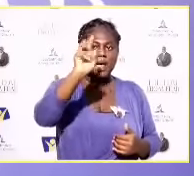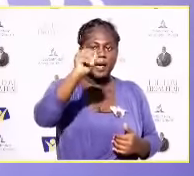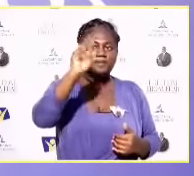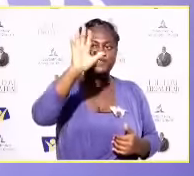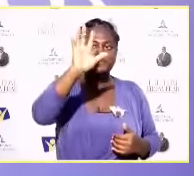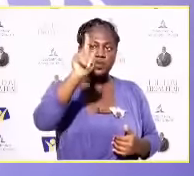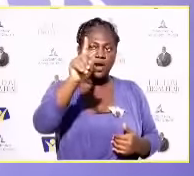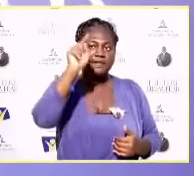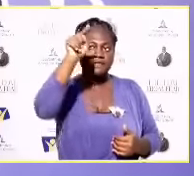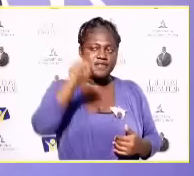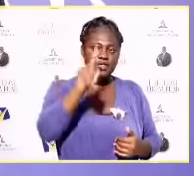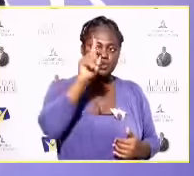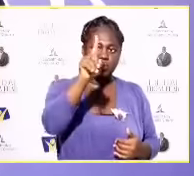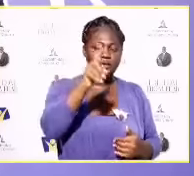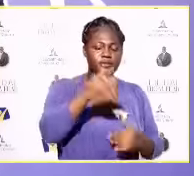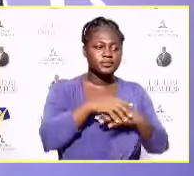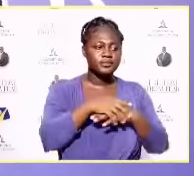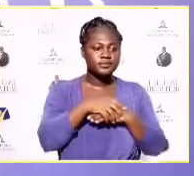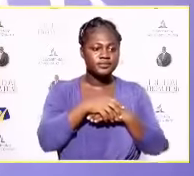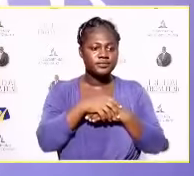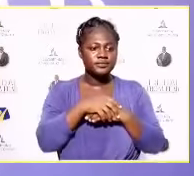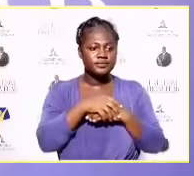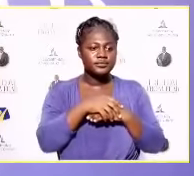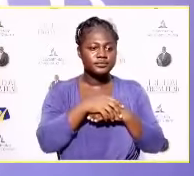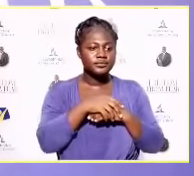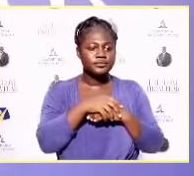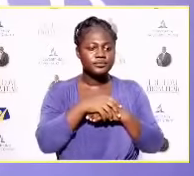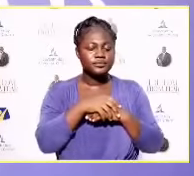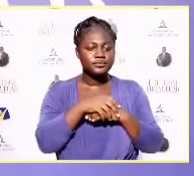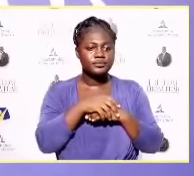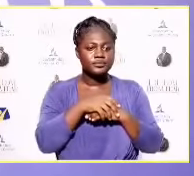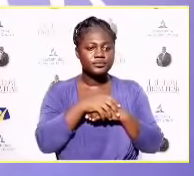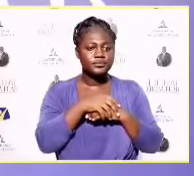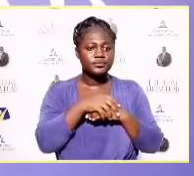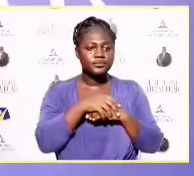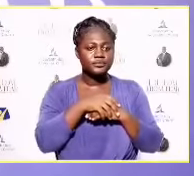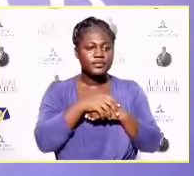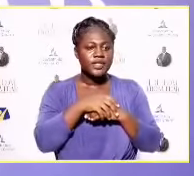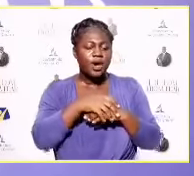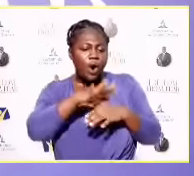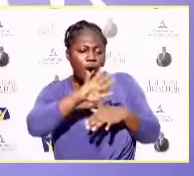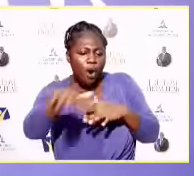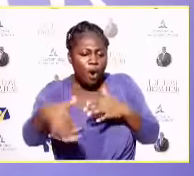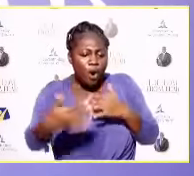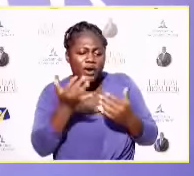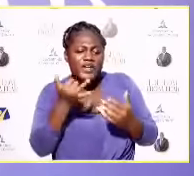1. David is confessing his terrible crimes he committed.